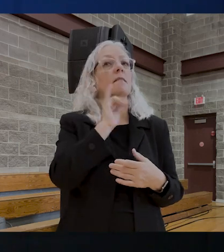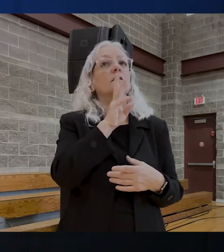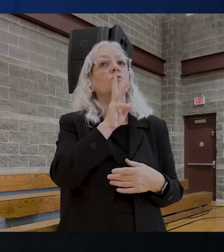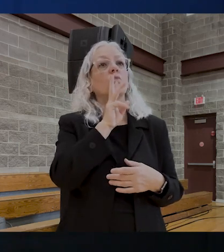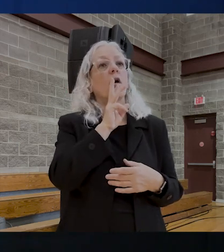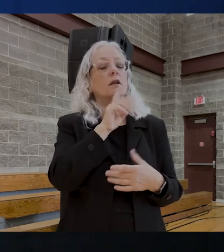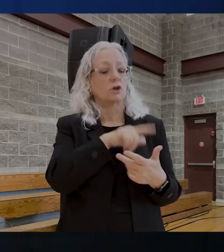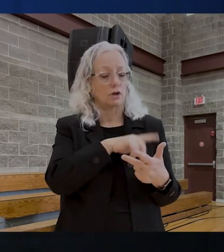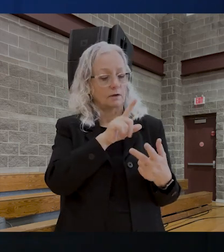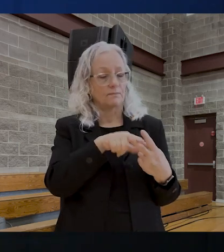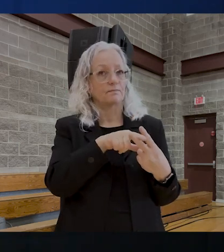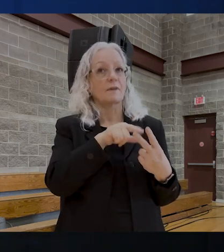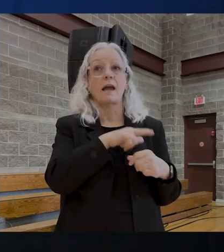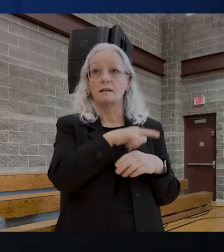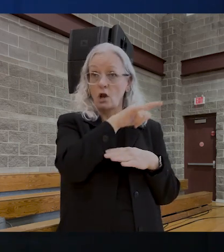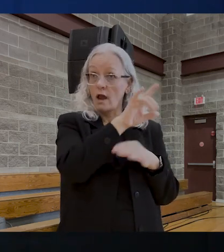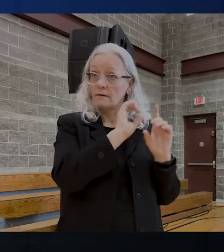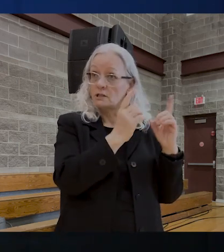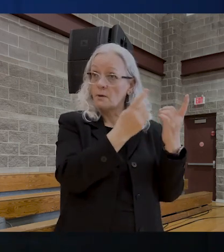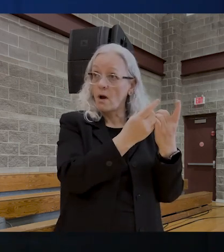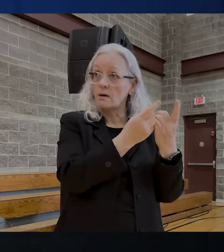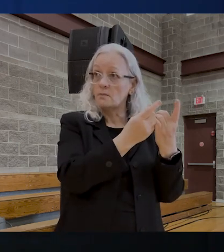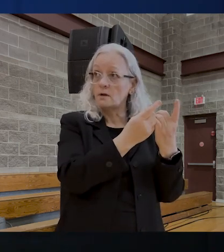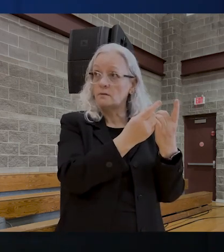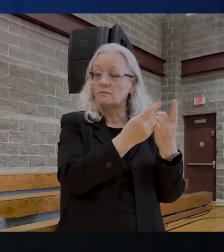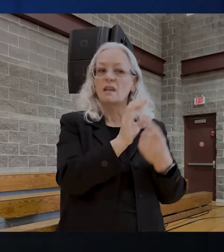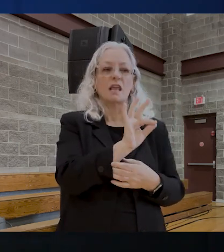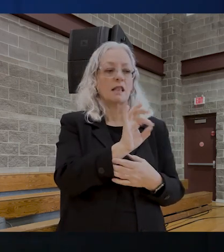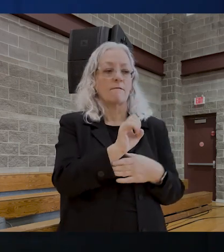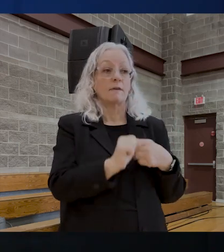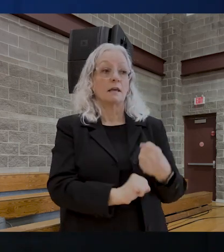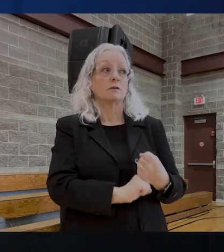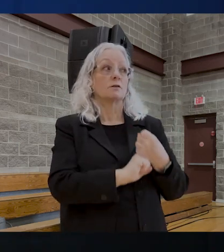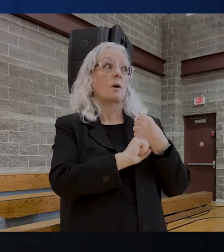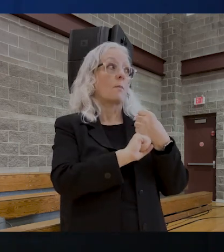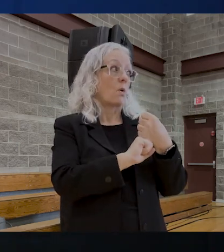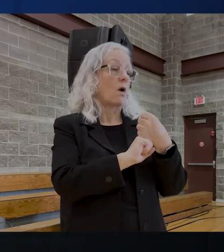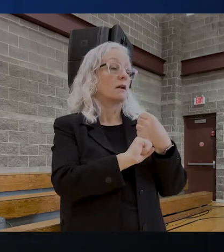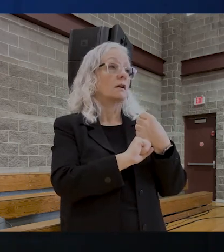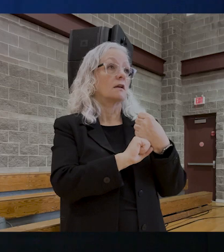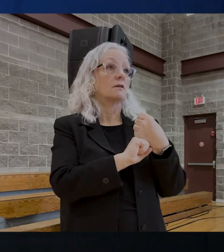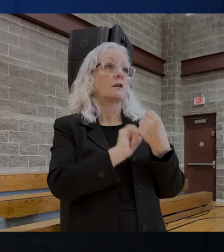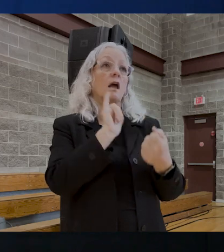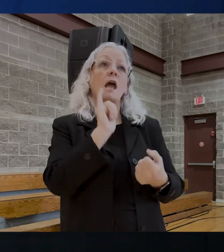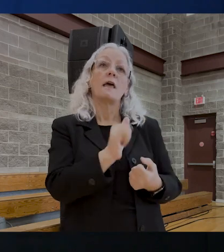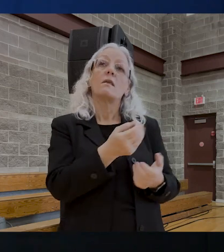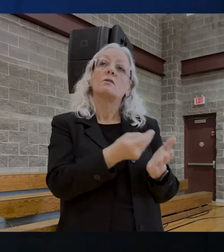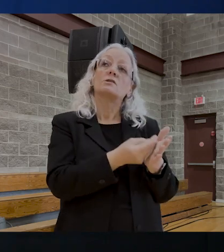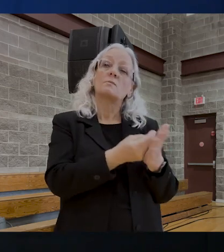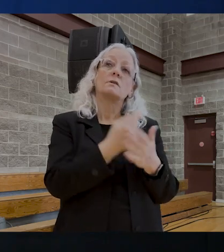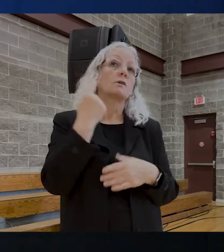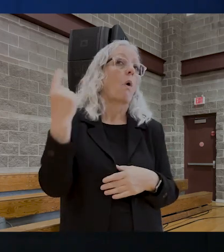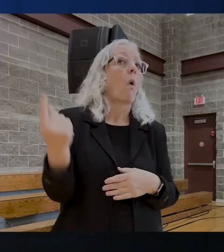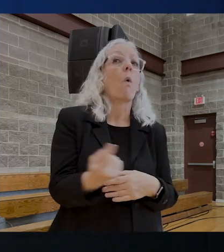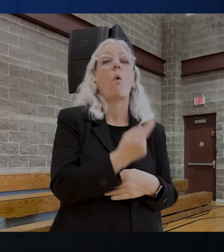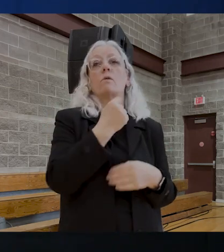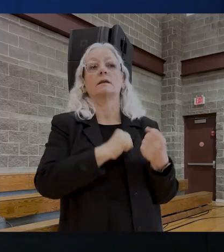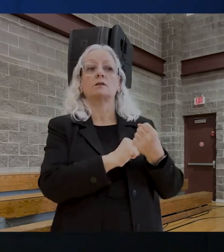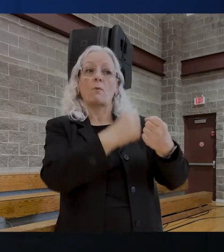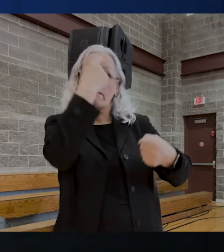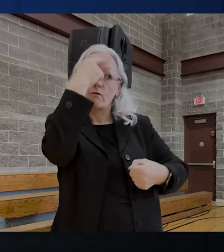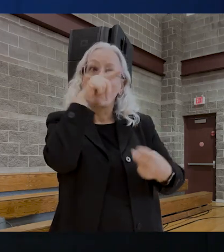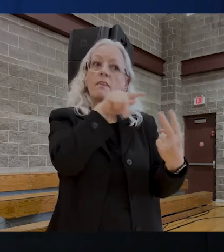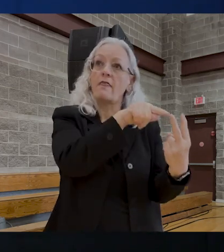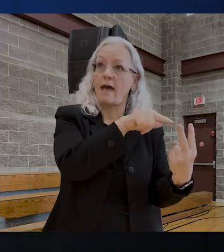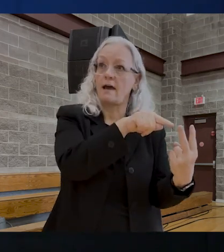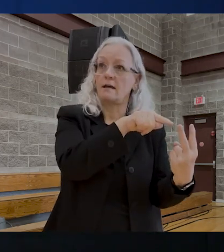our aviation departments. They are fee supported. Those revenues can only support those operations within